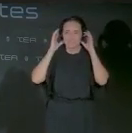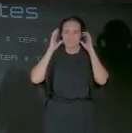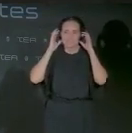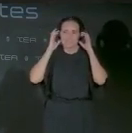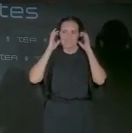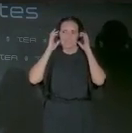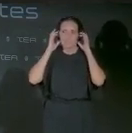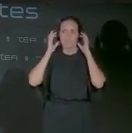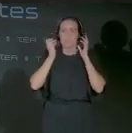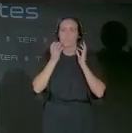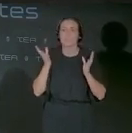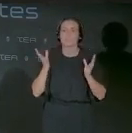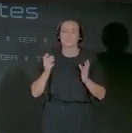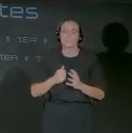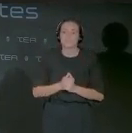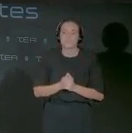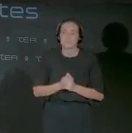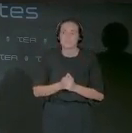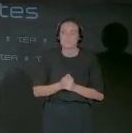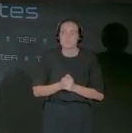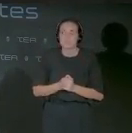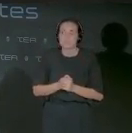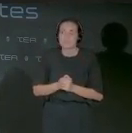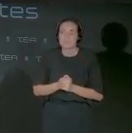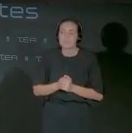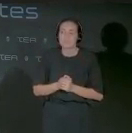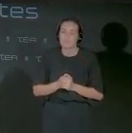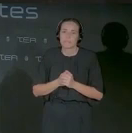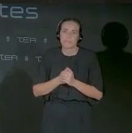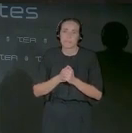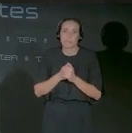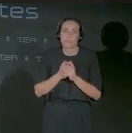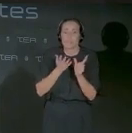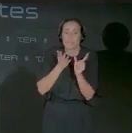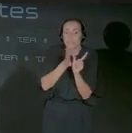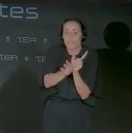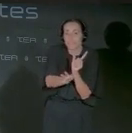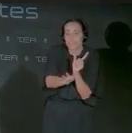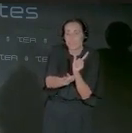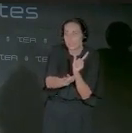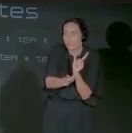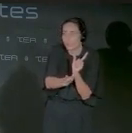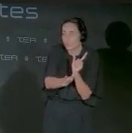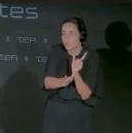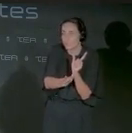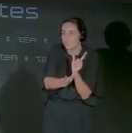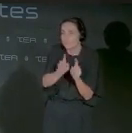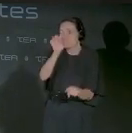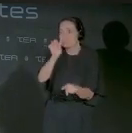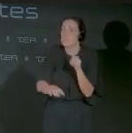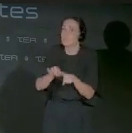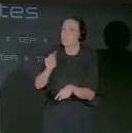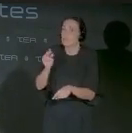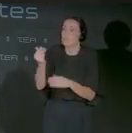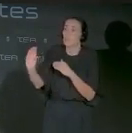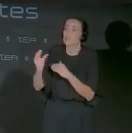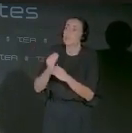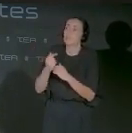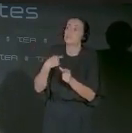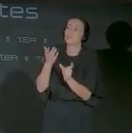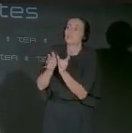The definitions are whatever you want them to be in order to get funding. But essentially, it's a world which